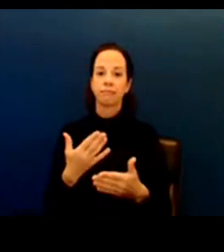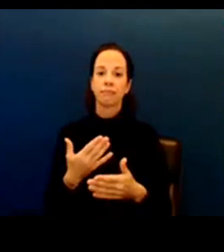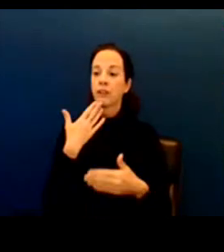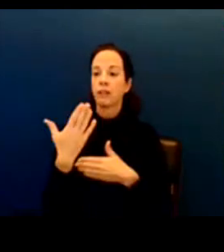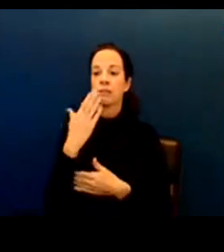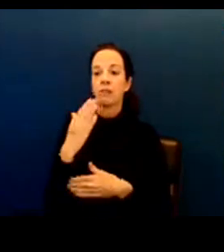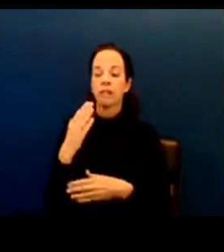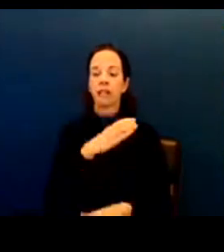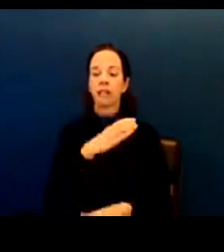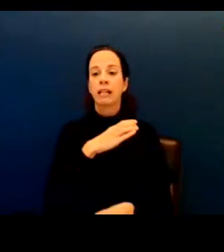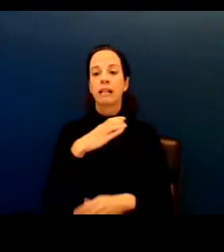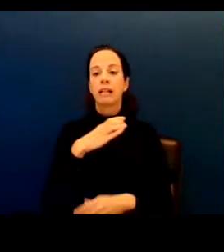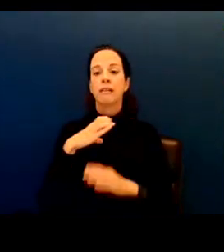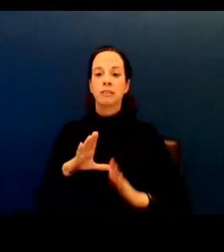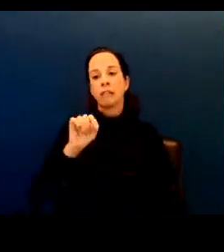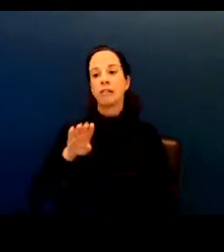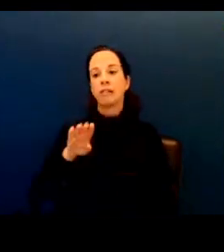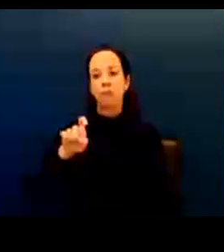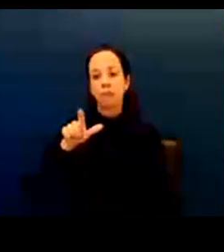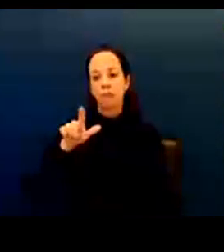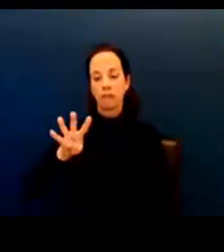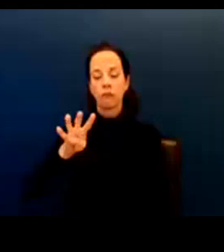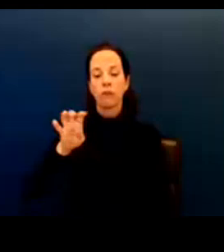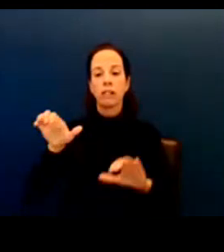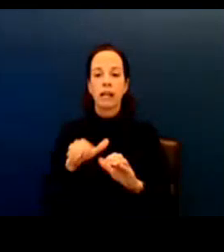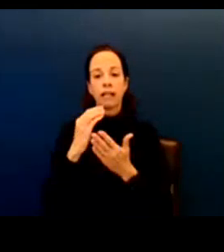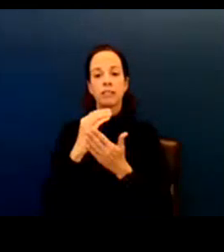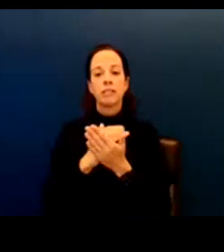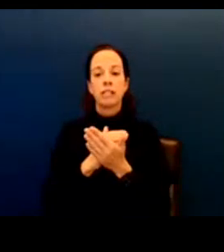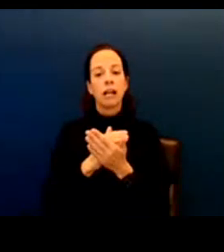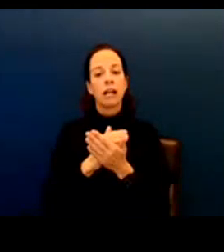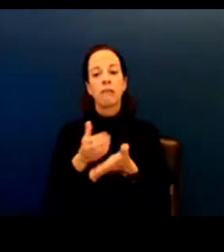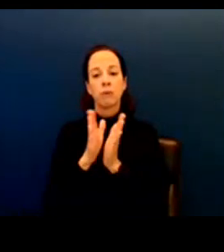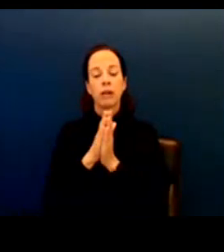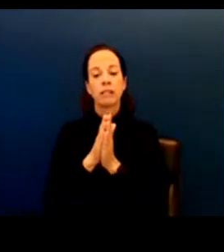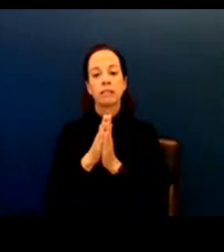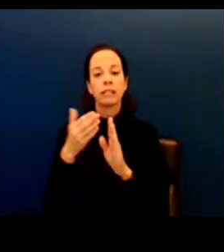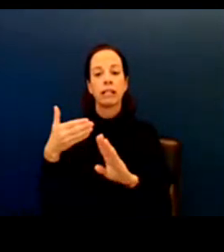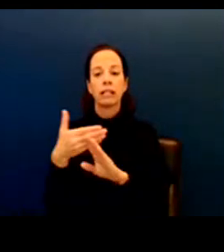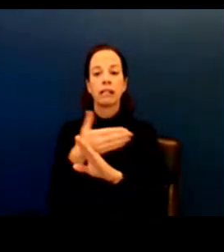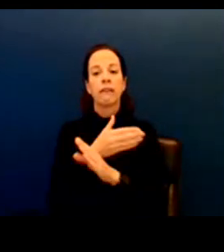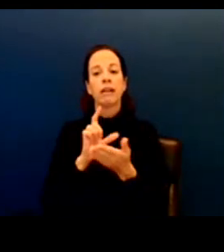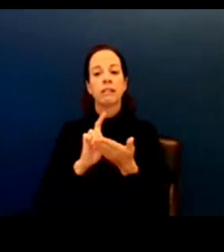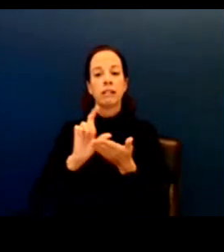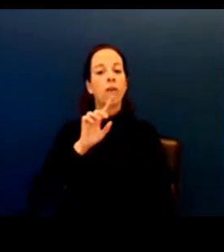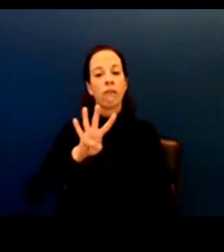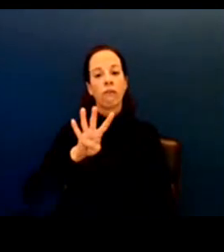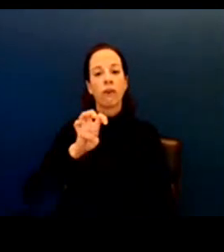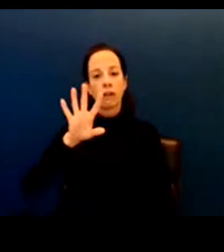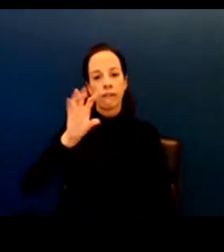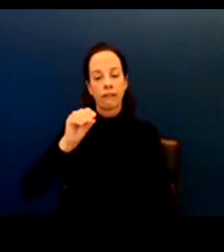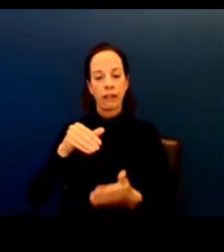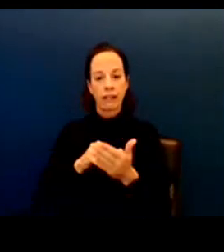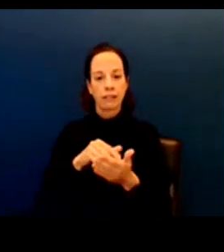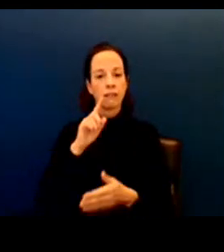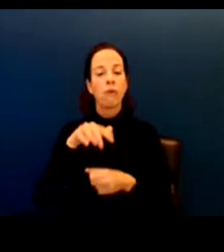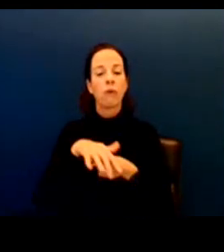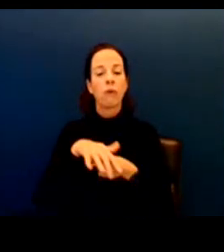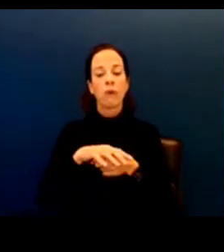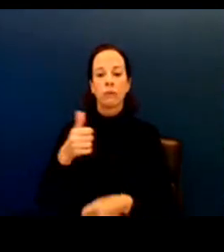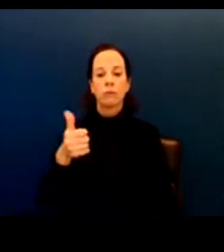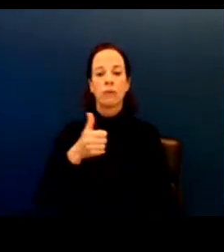Tab 124 is an action item requesting an advance allocation of $450,000 to the local transportation